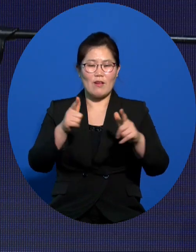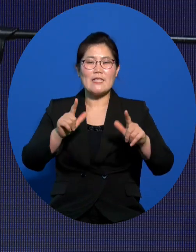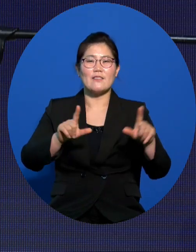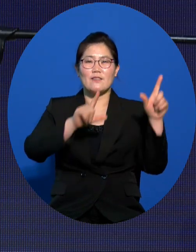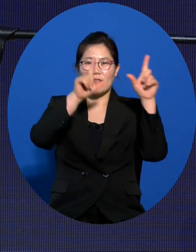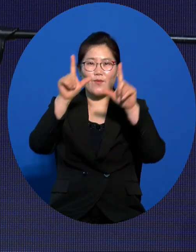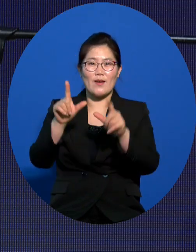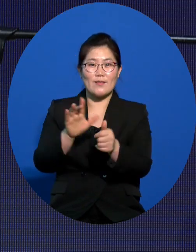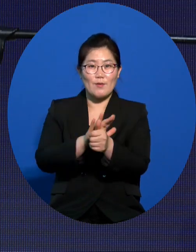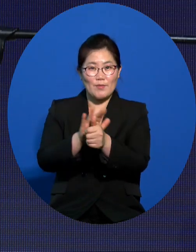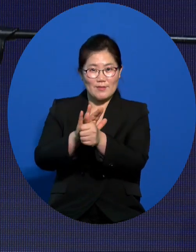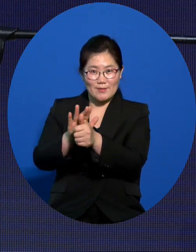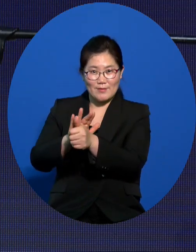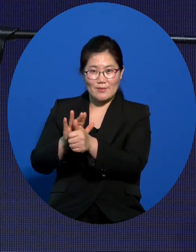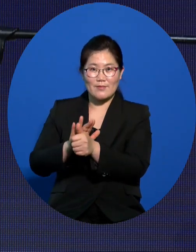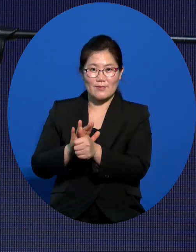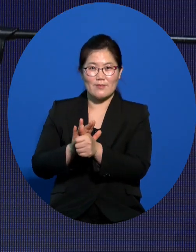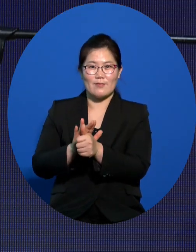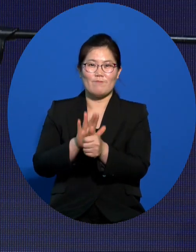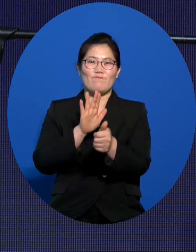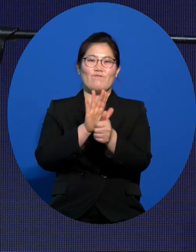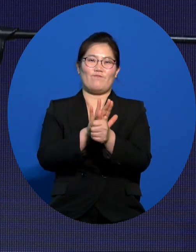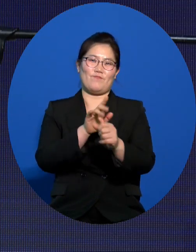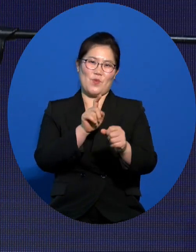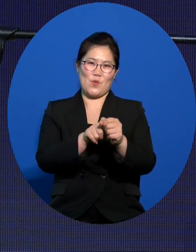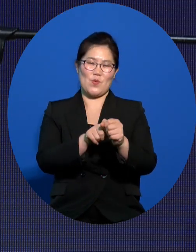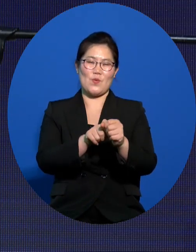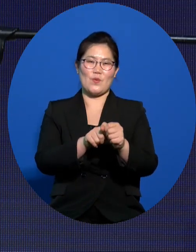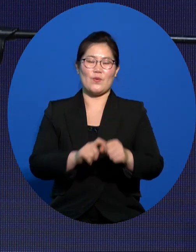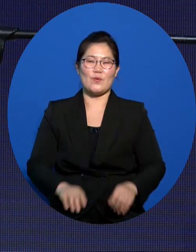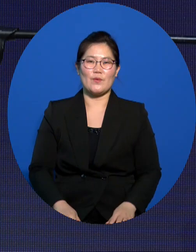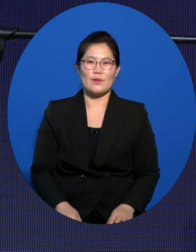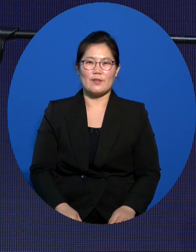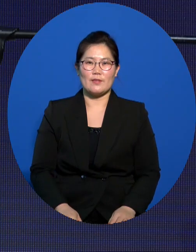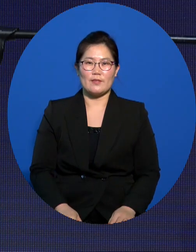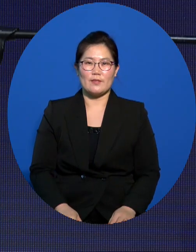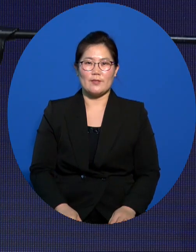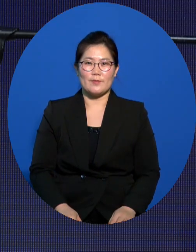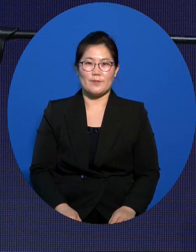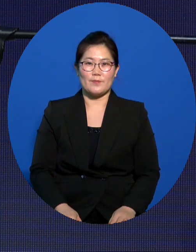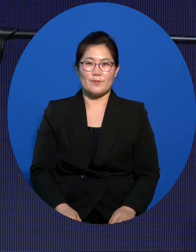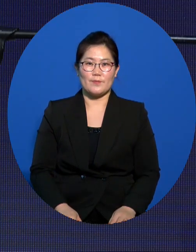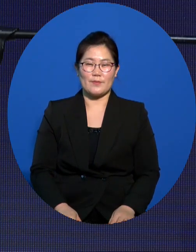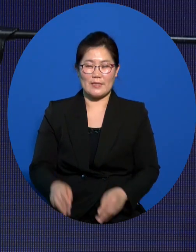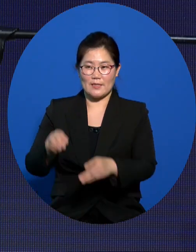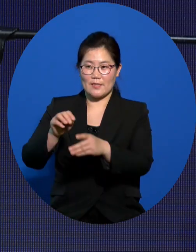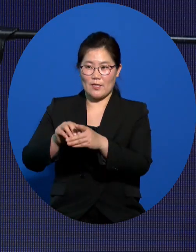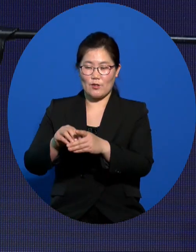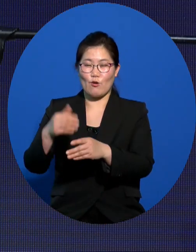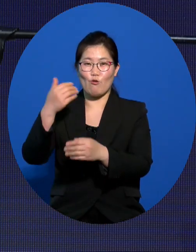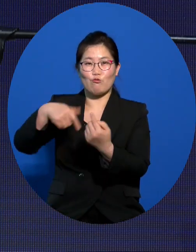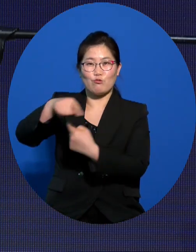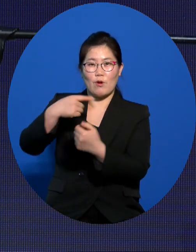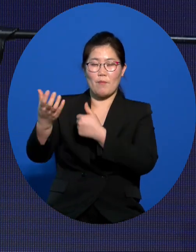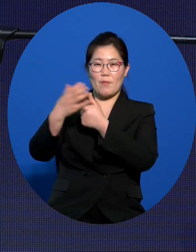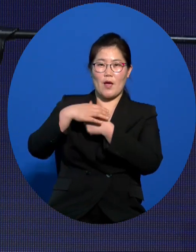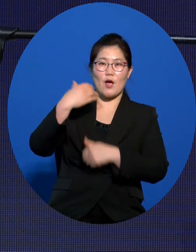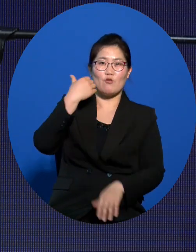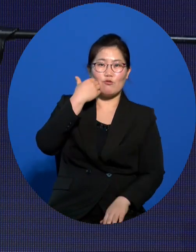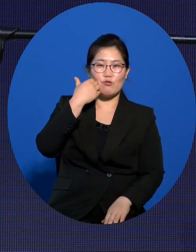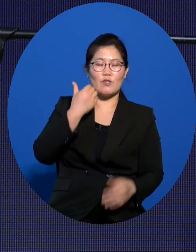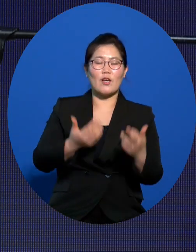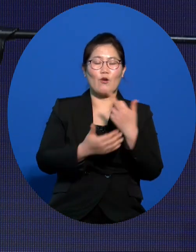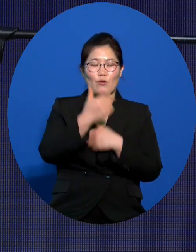Persons with Disabilities operated to ensure the right to mobility of persons with disabilities and to provide social rehabilitation and various life services to persons